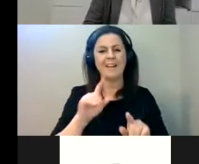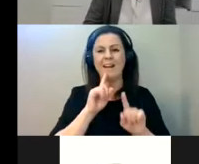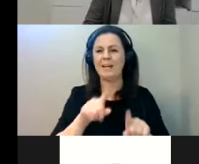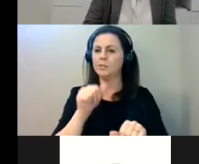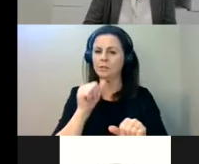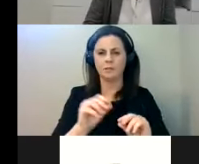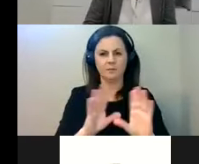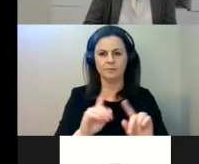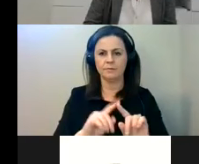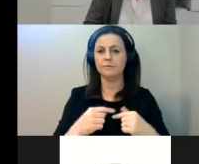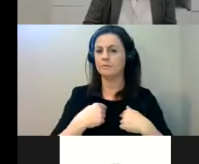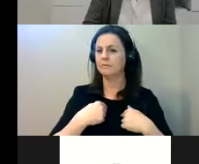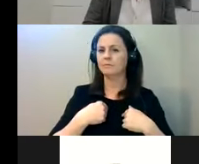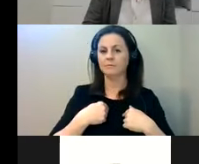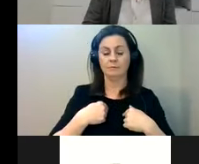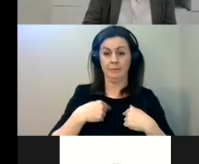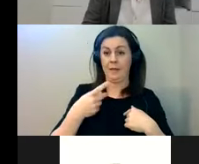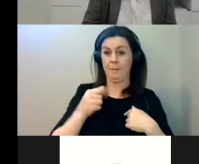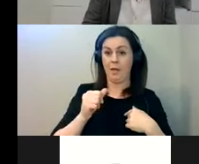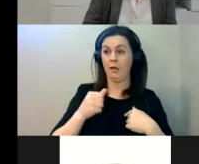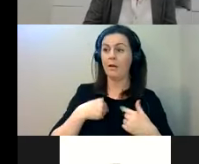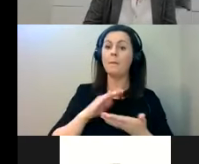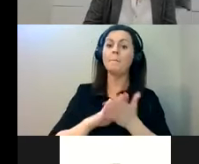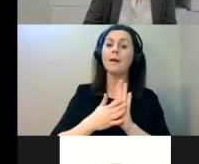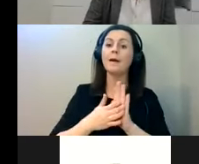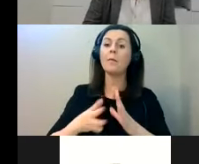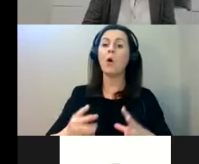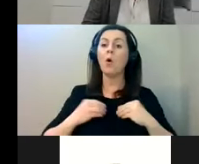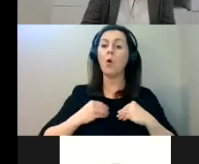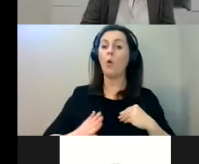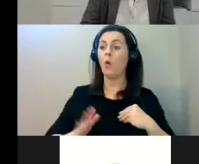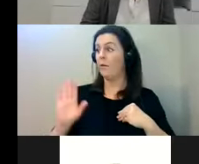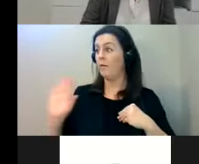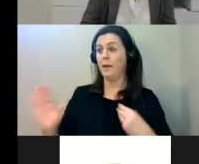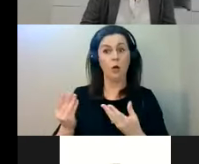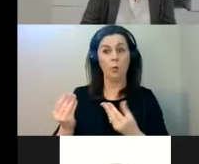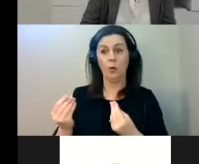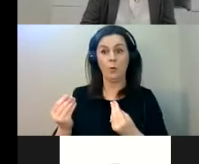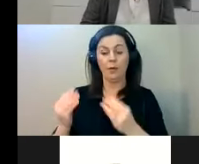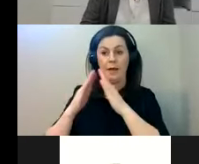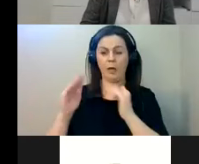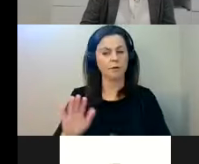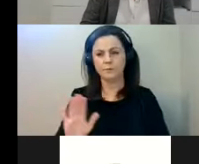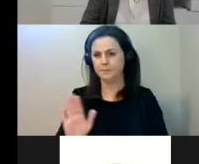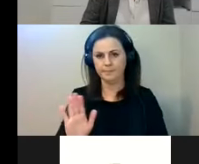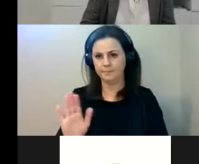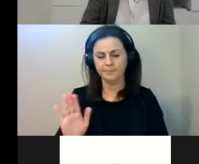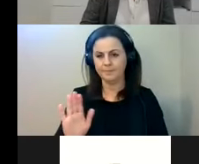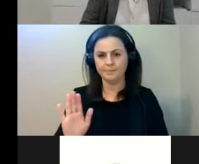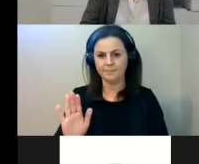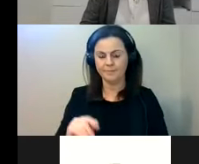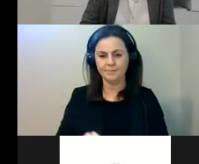yourself as an owner on the incapable person's property, because in